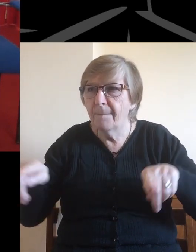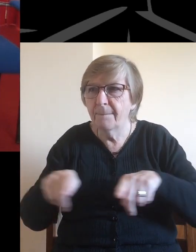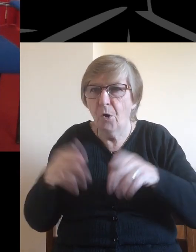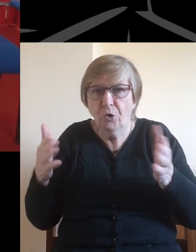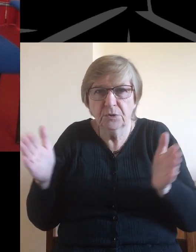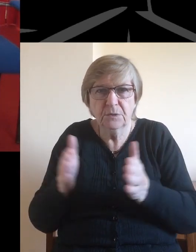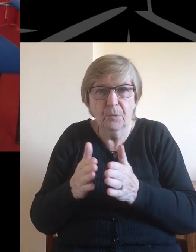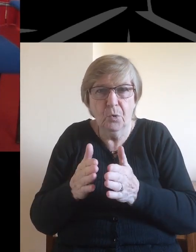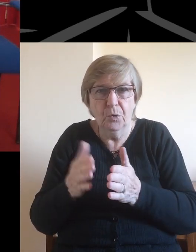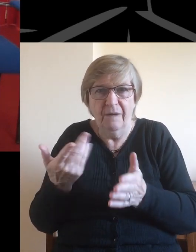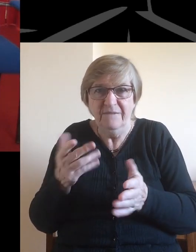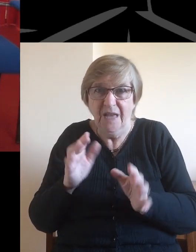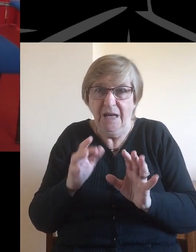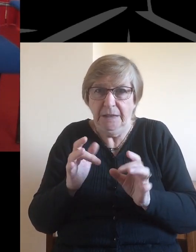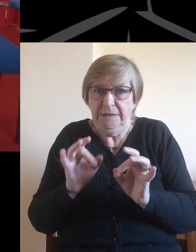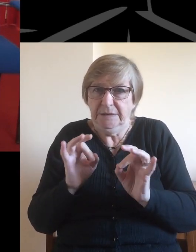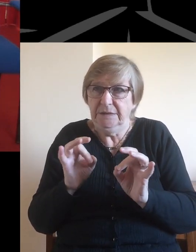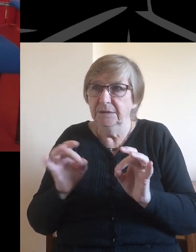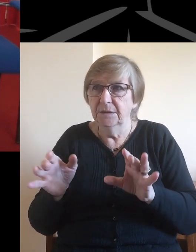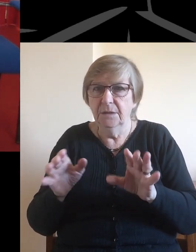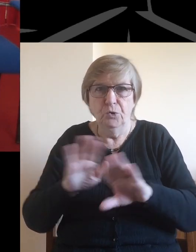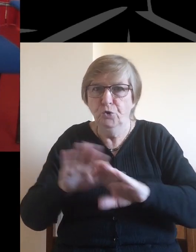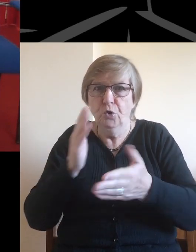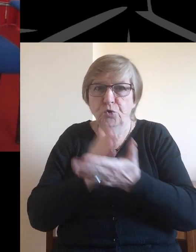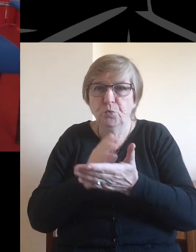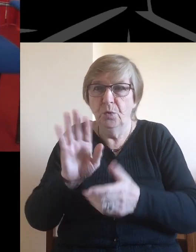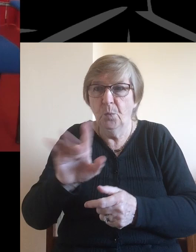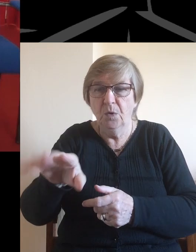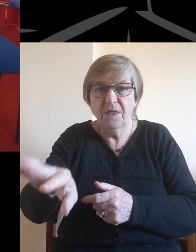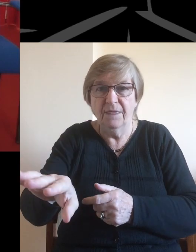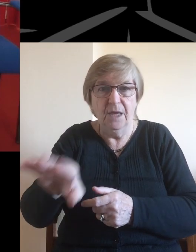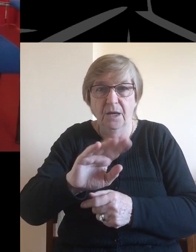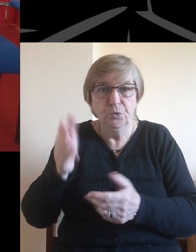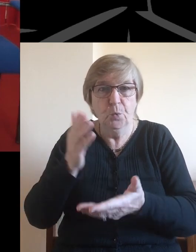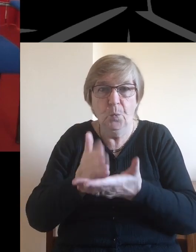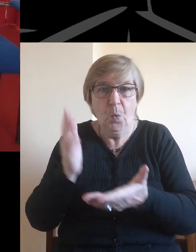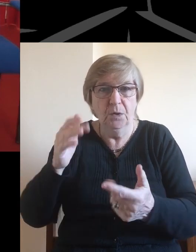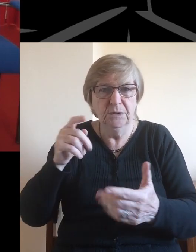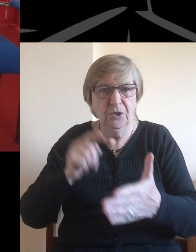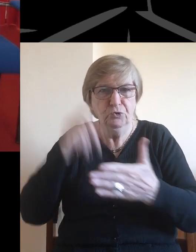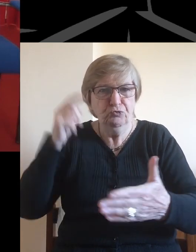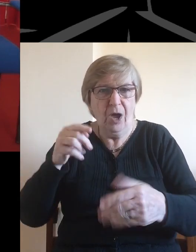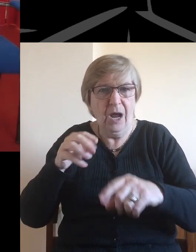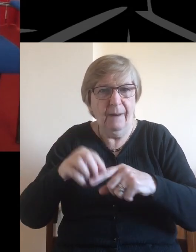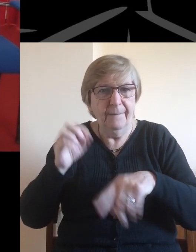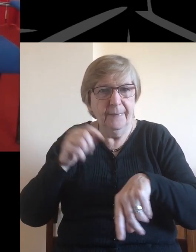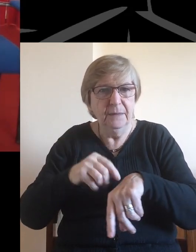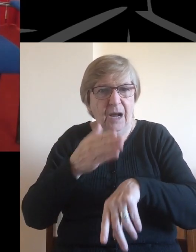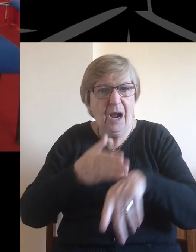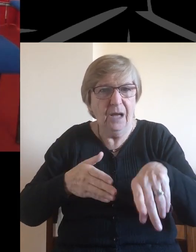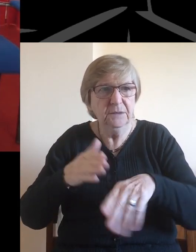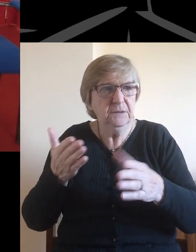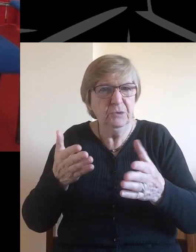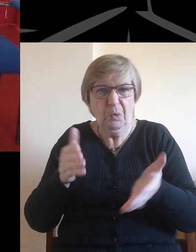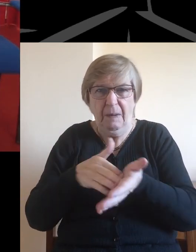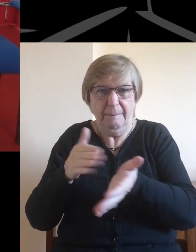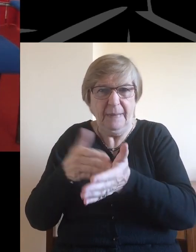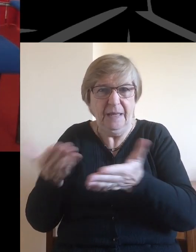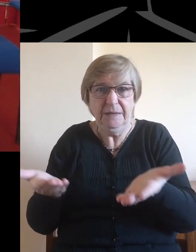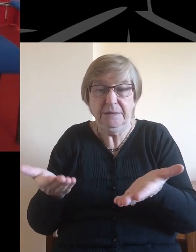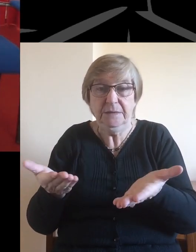room. You'll do it all very gingerly because you're not very sure what's there and you don't want to put your hand onto something that's sharp or something that's messy.